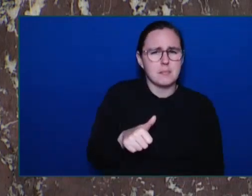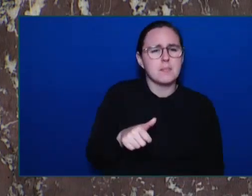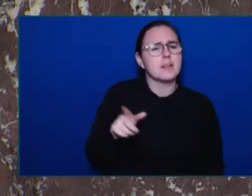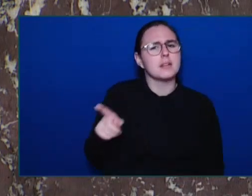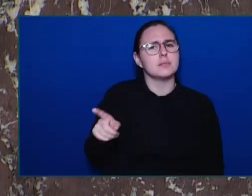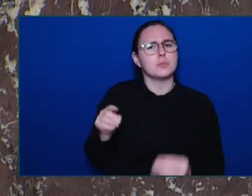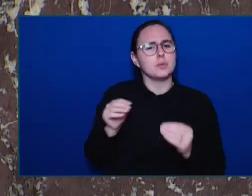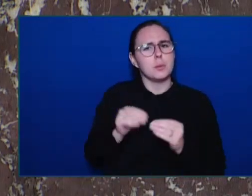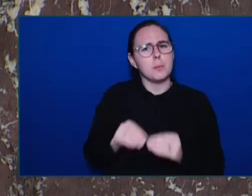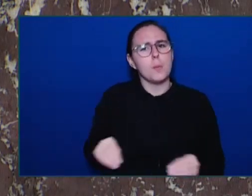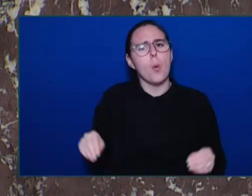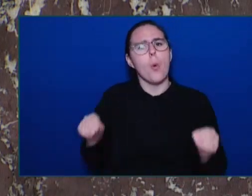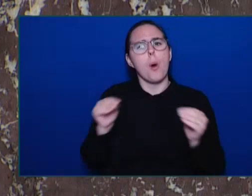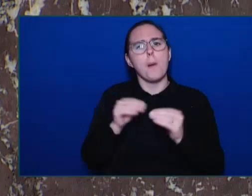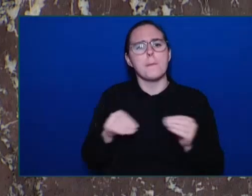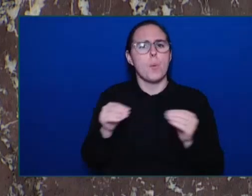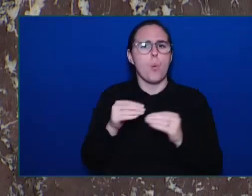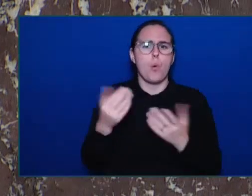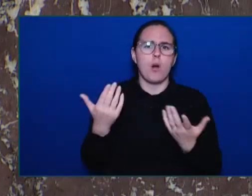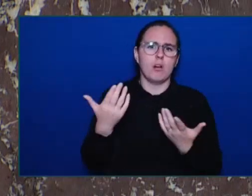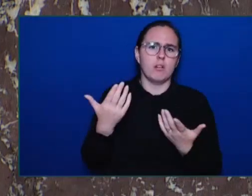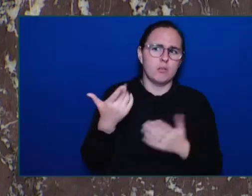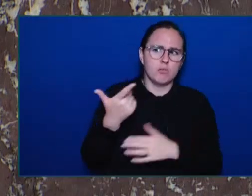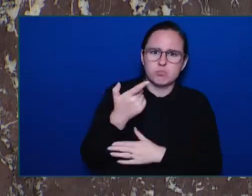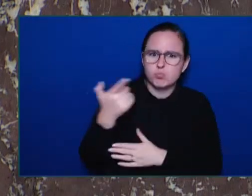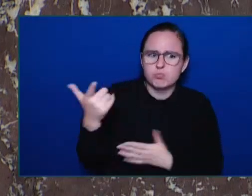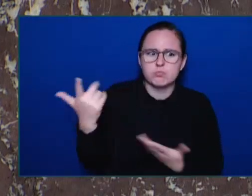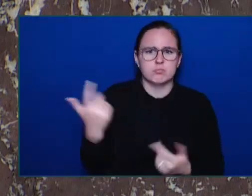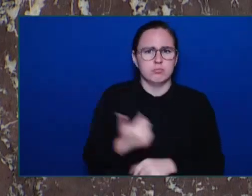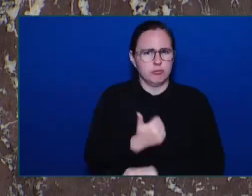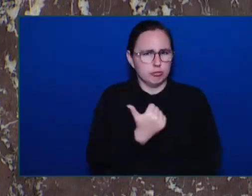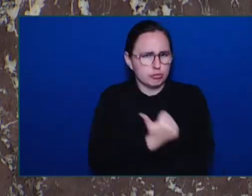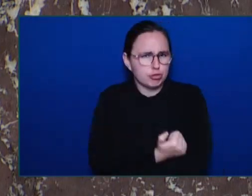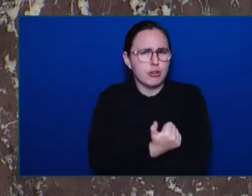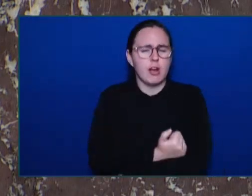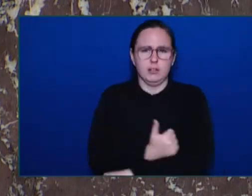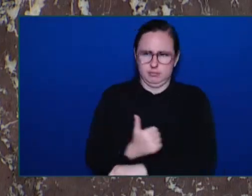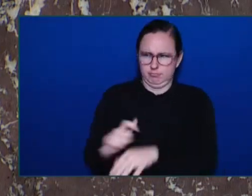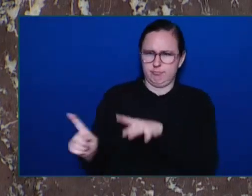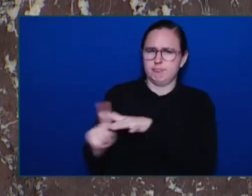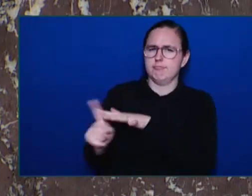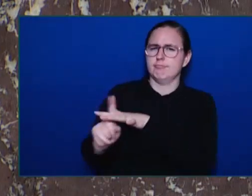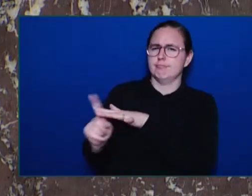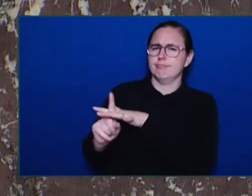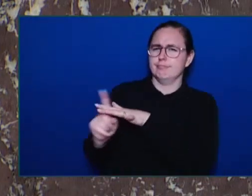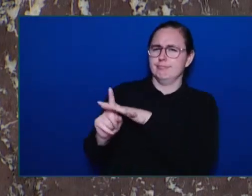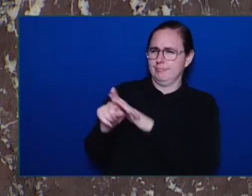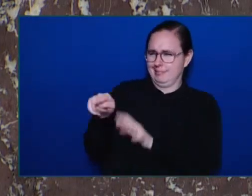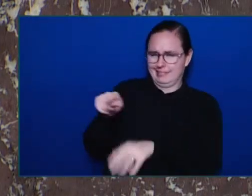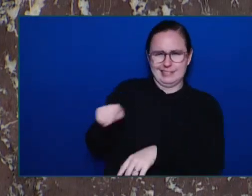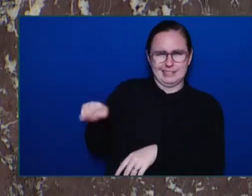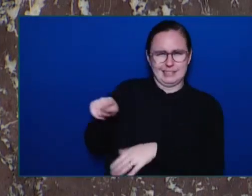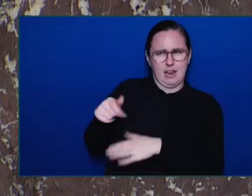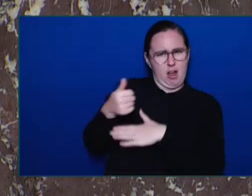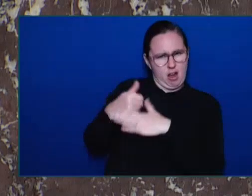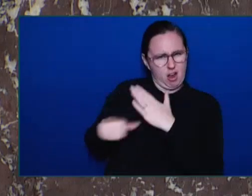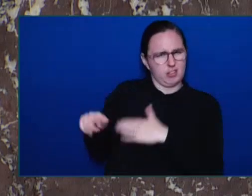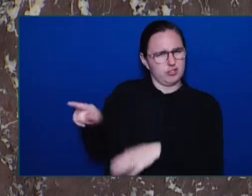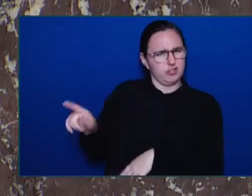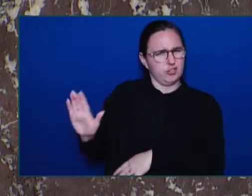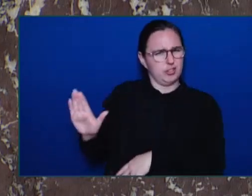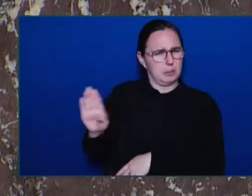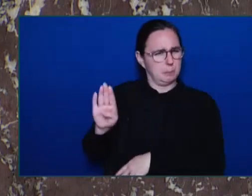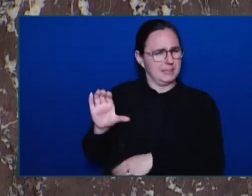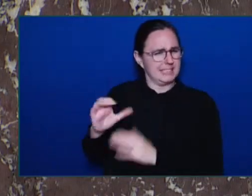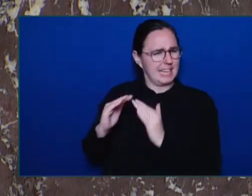Housing locations. When will the Premier get serious about public safety and stop warehousing vulnerable people without support